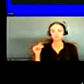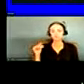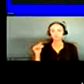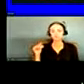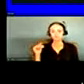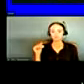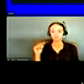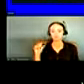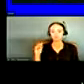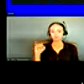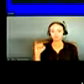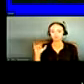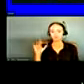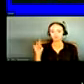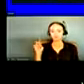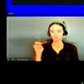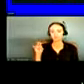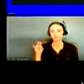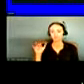Councilmember Silverman.